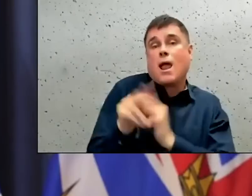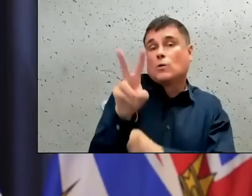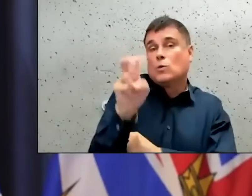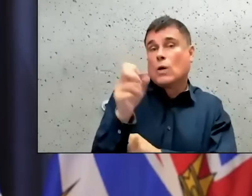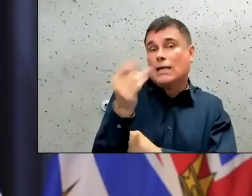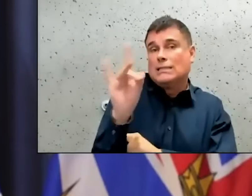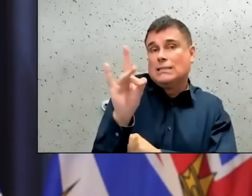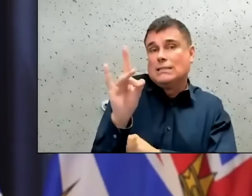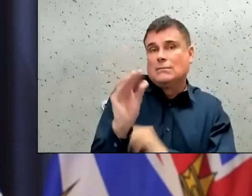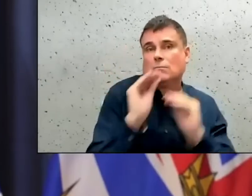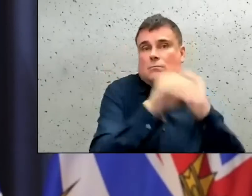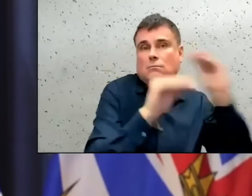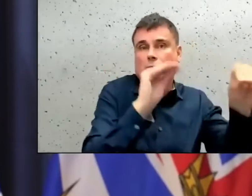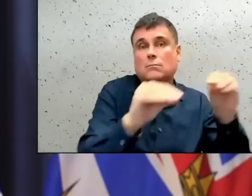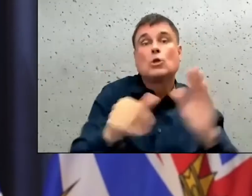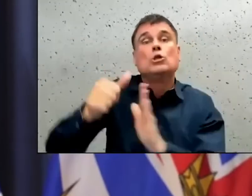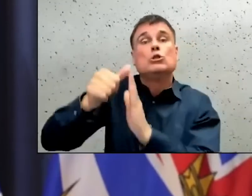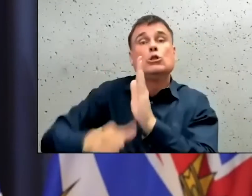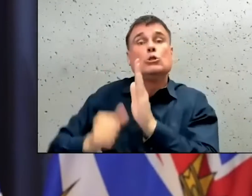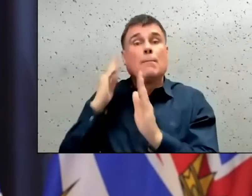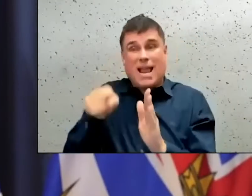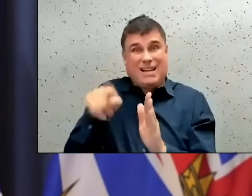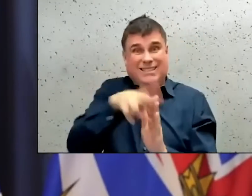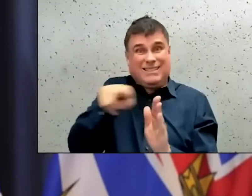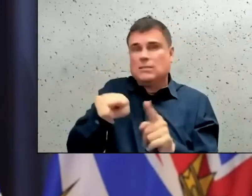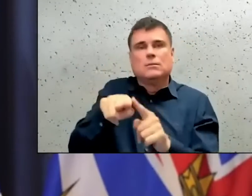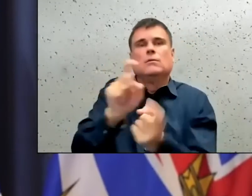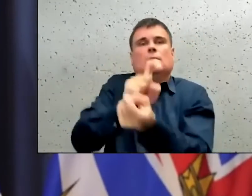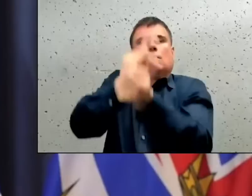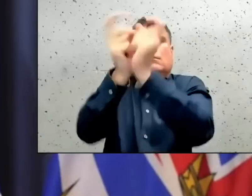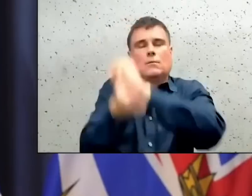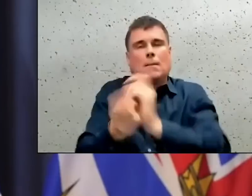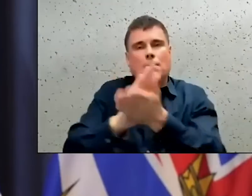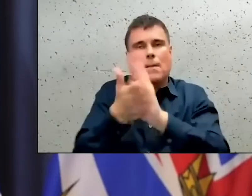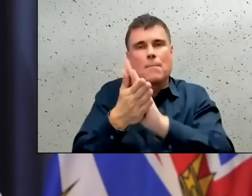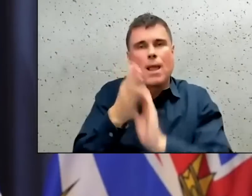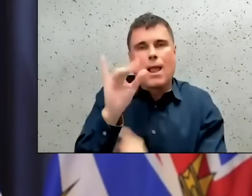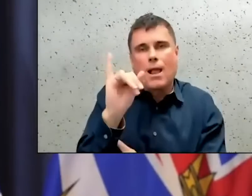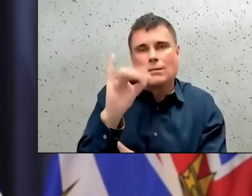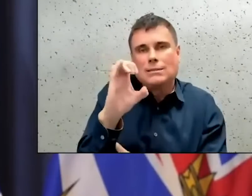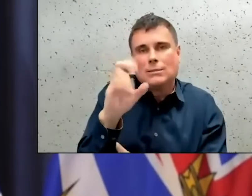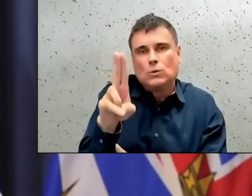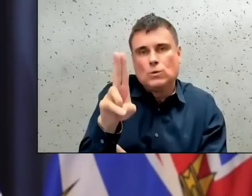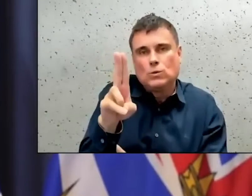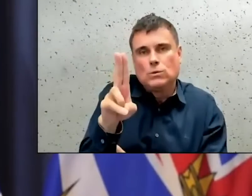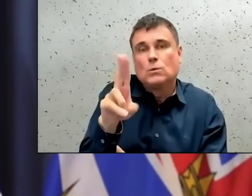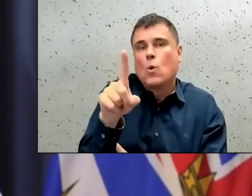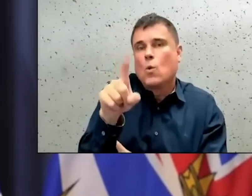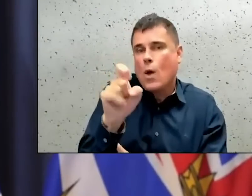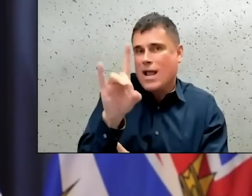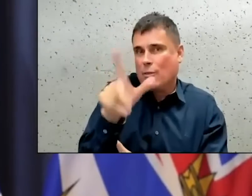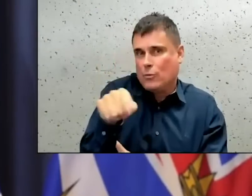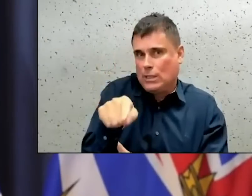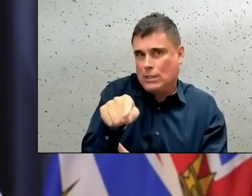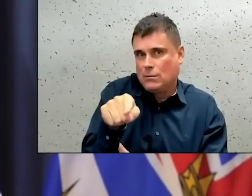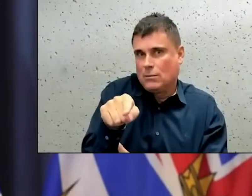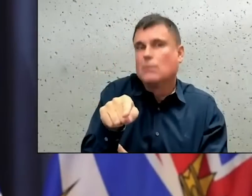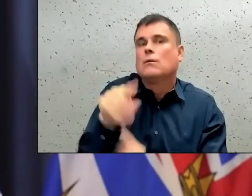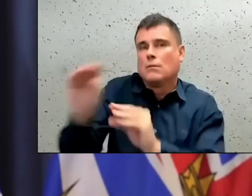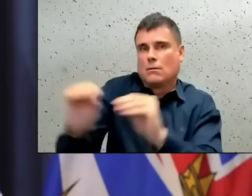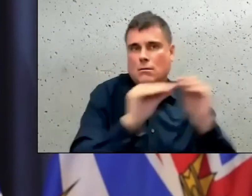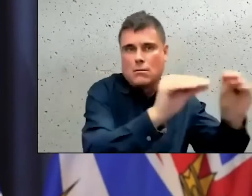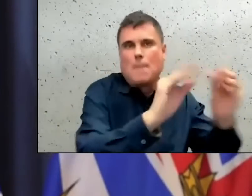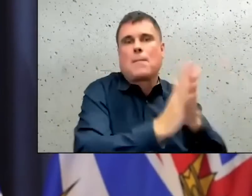critical care in BC. 183 of those are vacant. And so if you look at that, it's our